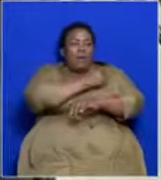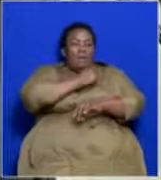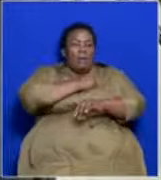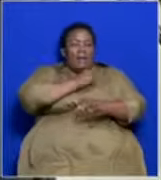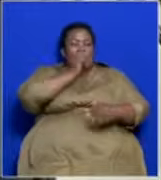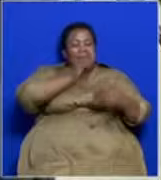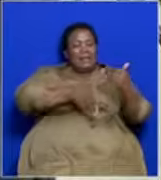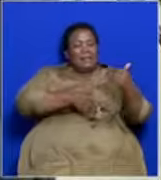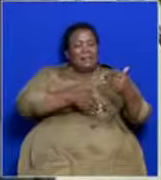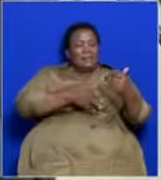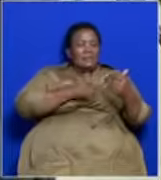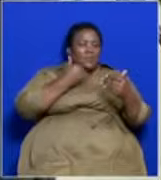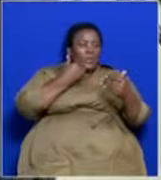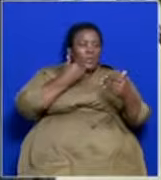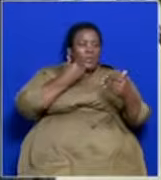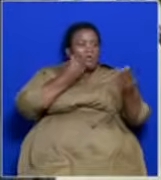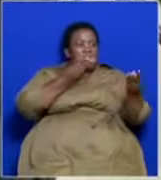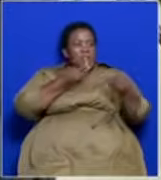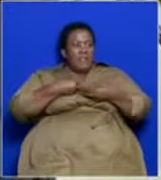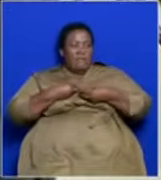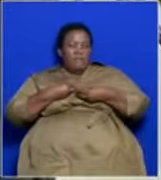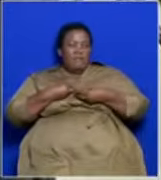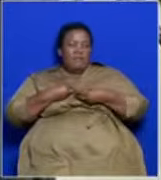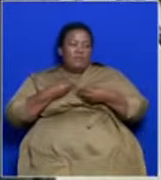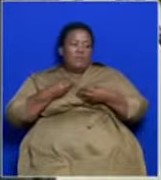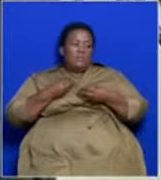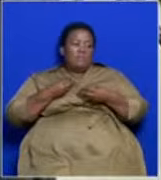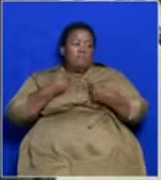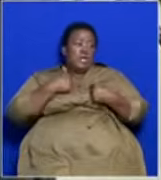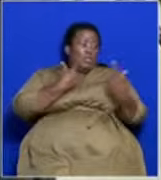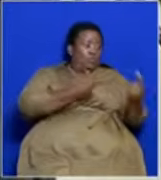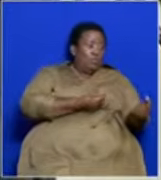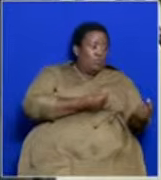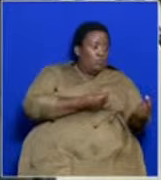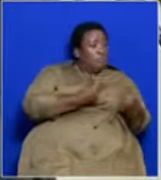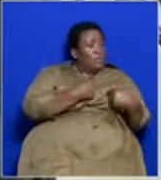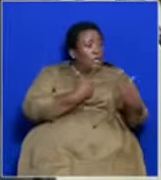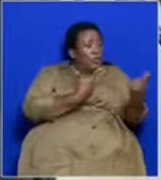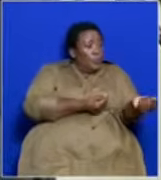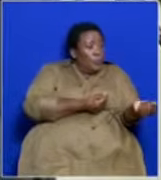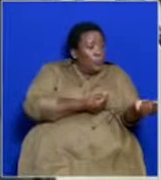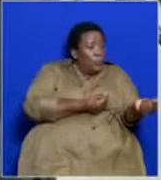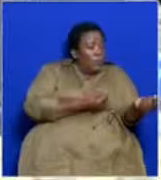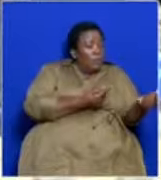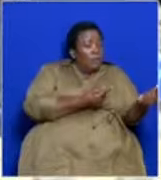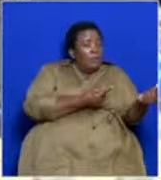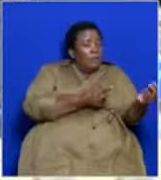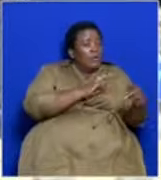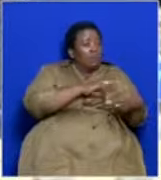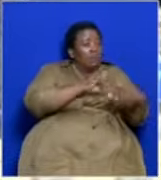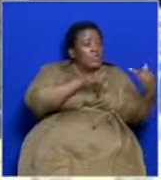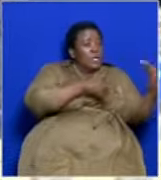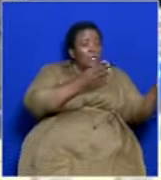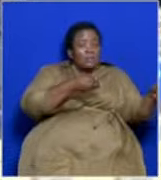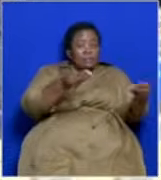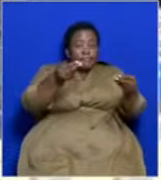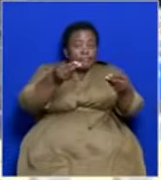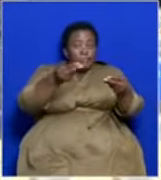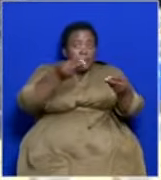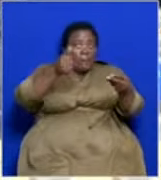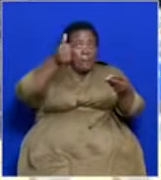given a task to subpoena and I go and subpoena and bring the results. So if